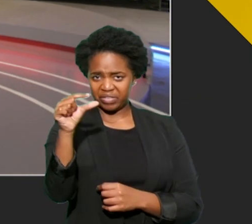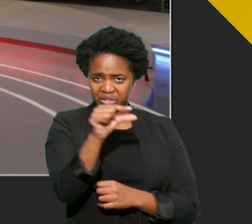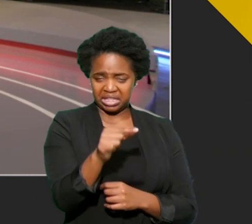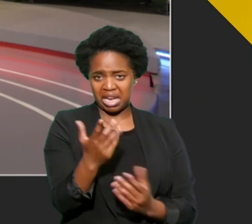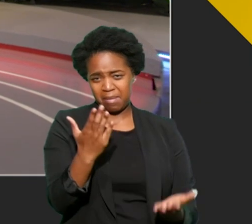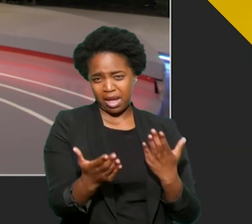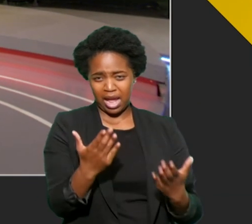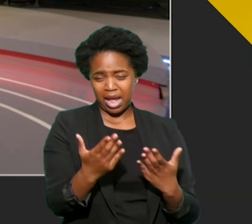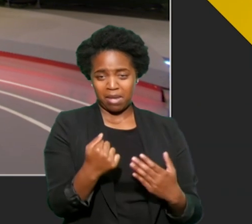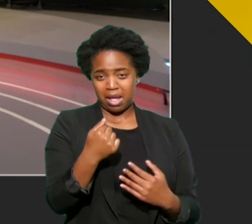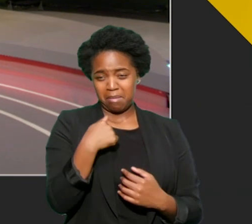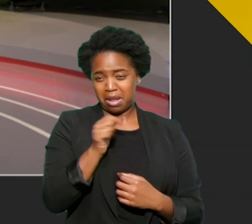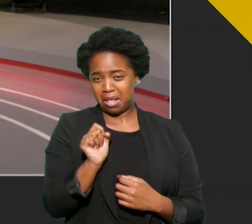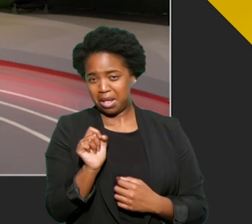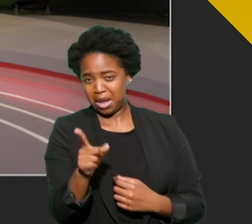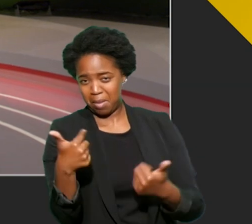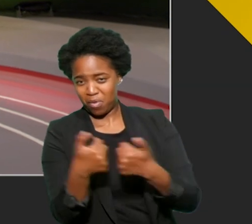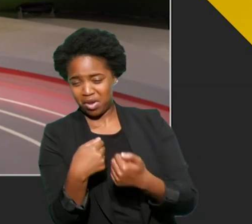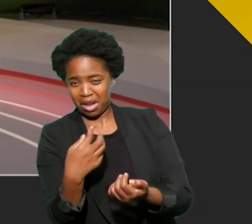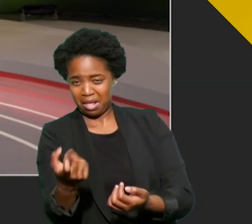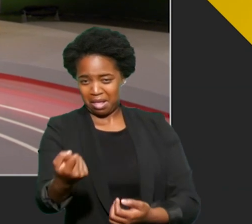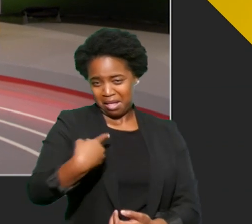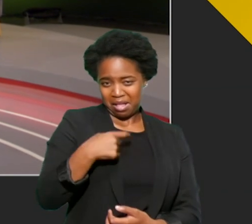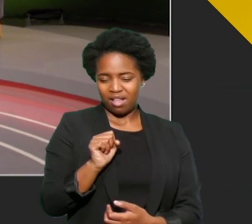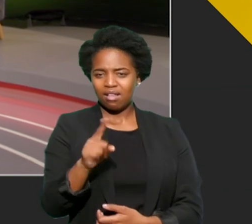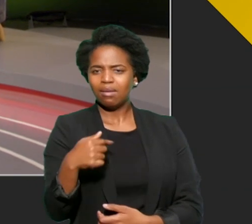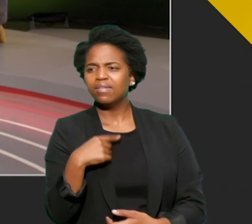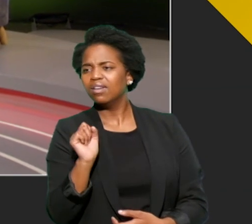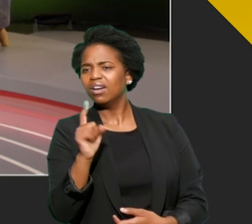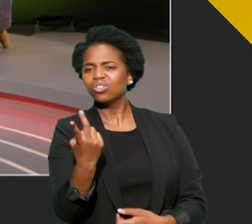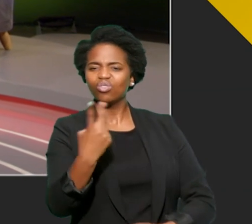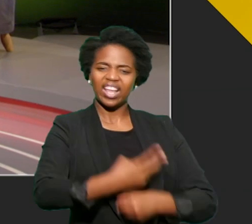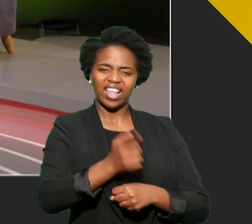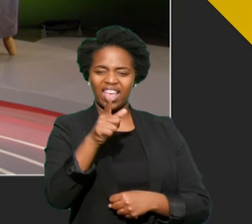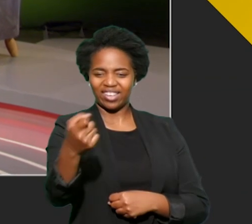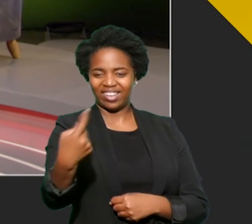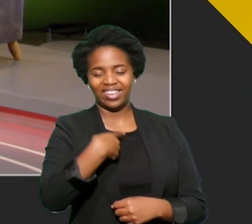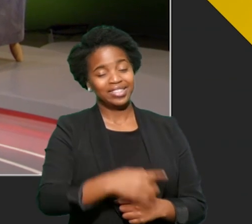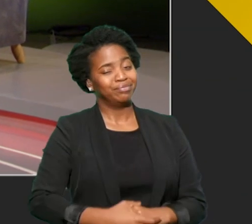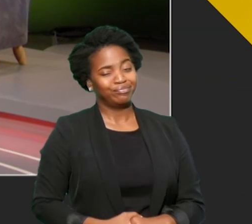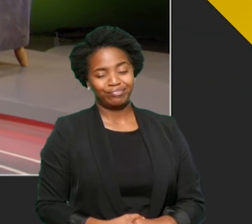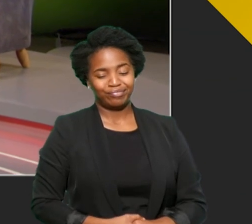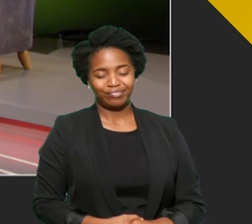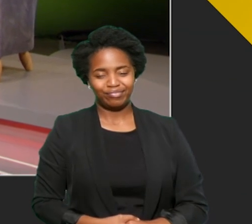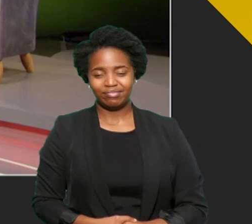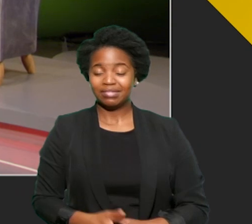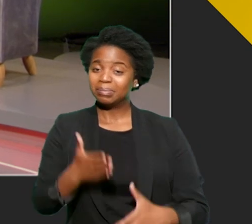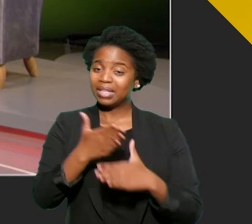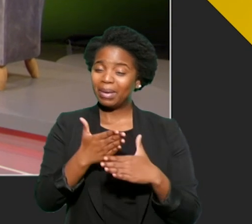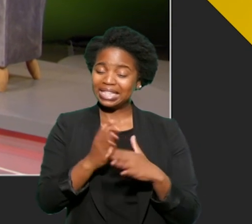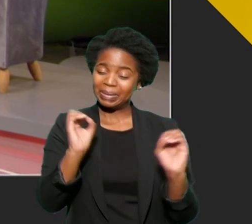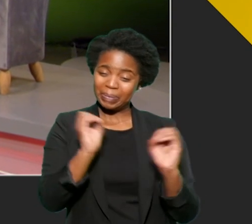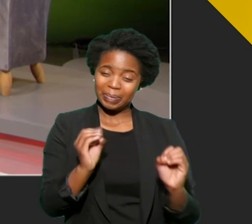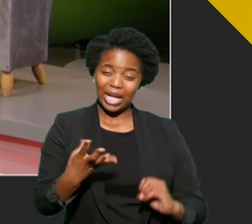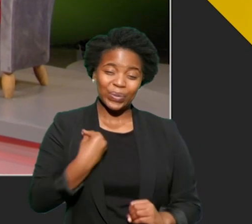umuntu wami angireplyele fast phela. Hayi siyashesha manje hayi lento ukuthi I reply 2 days later. Melody, in a country where unemployment is very high